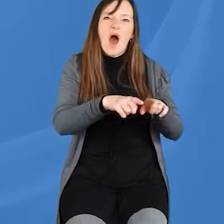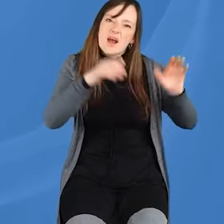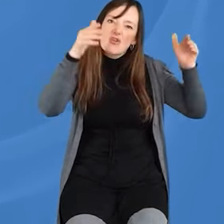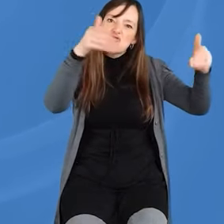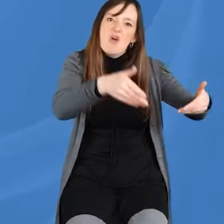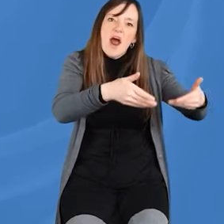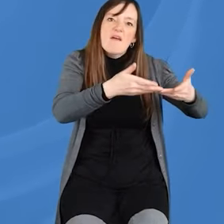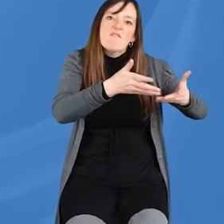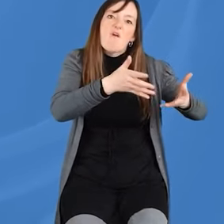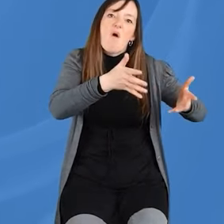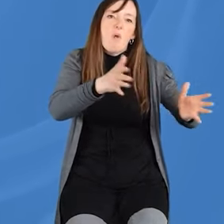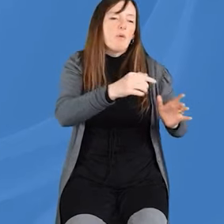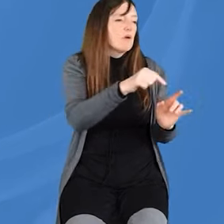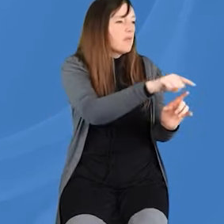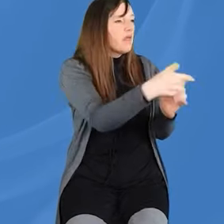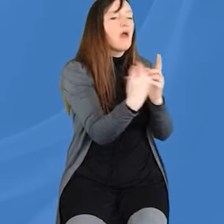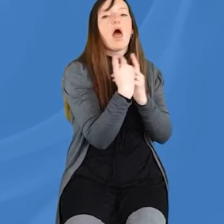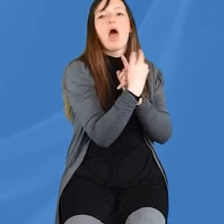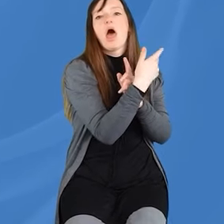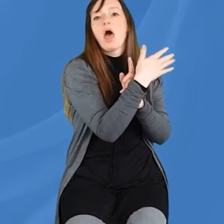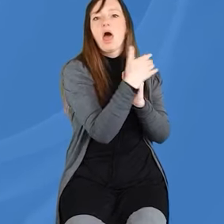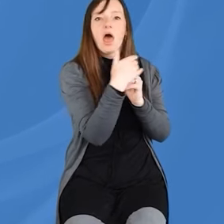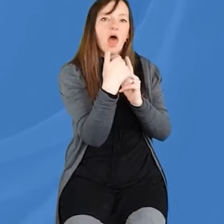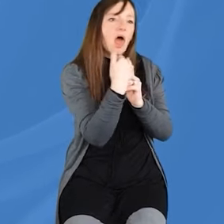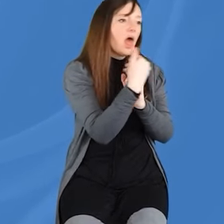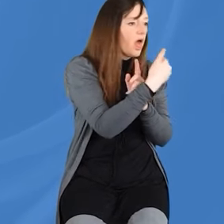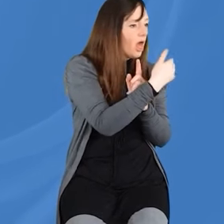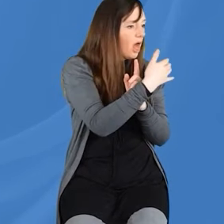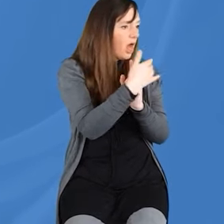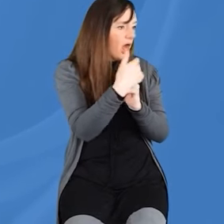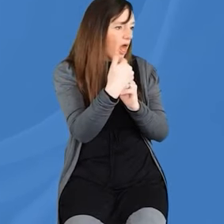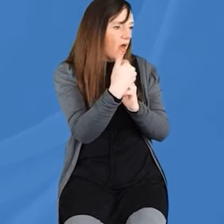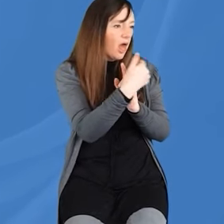open grave. They flatter with their tongue.